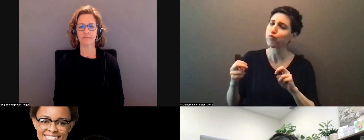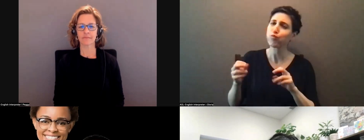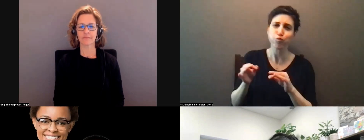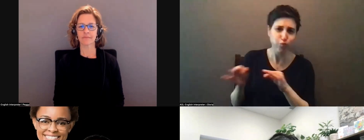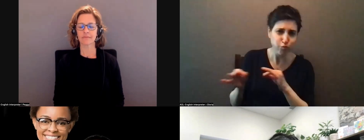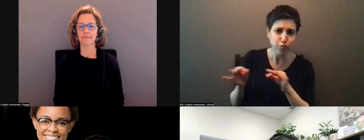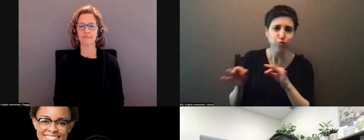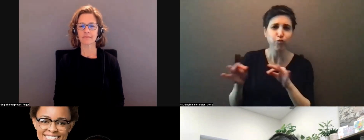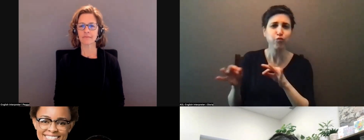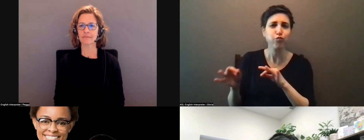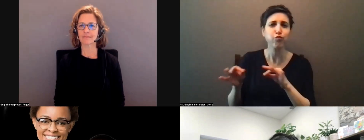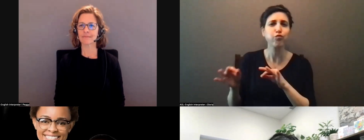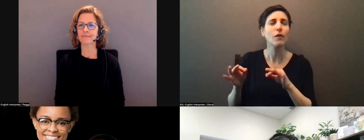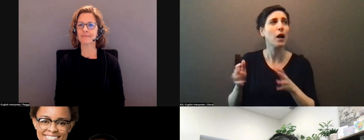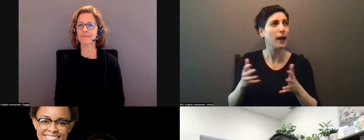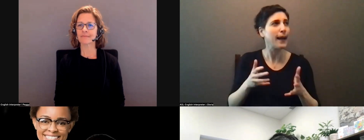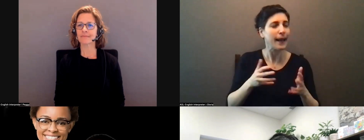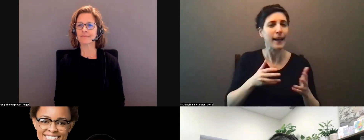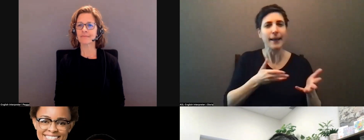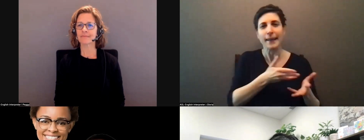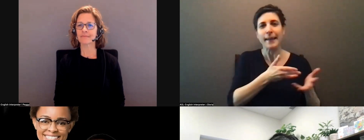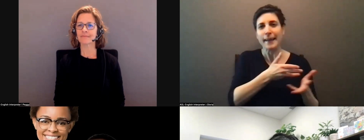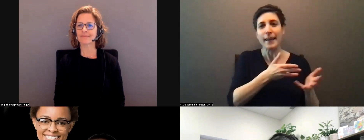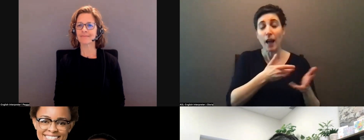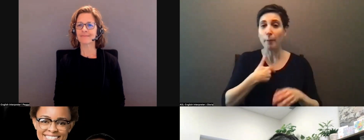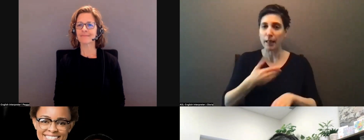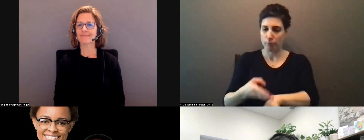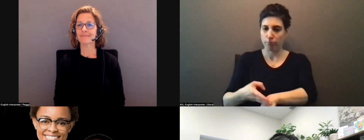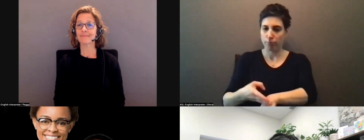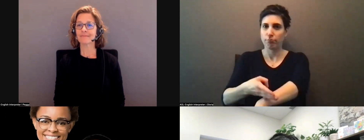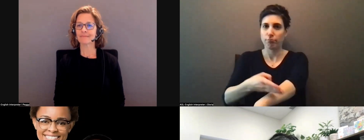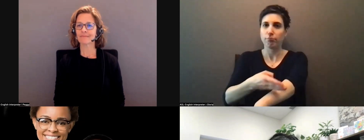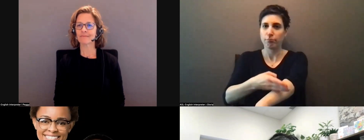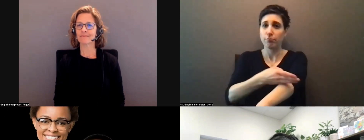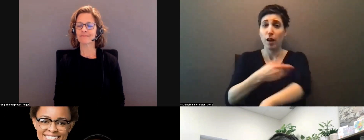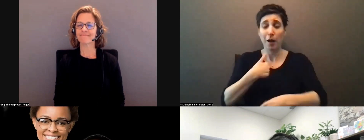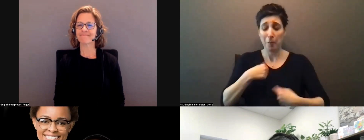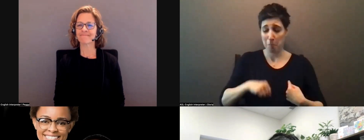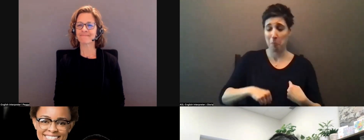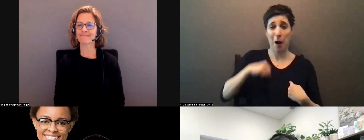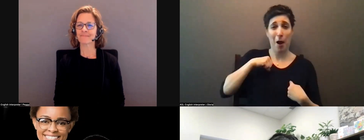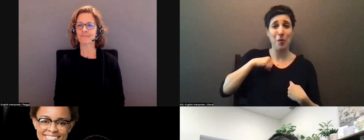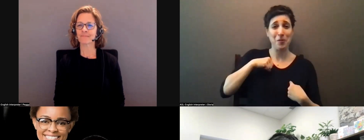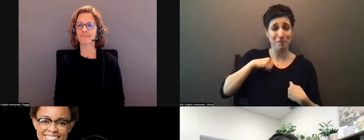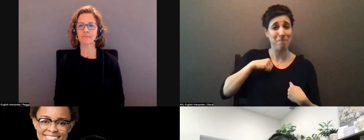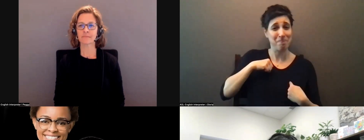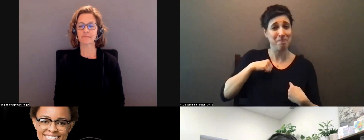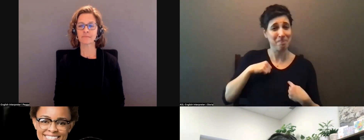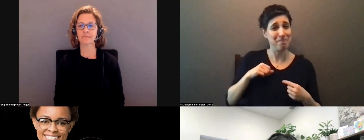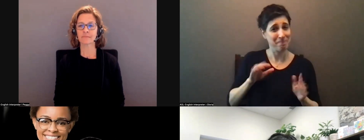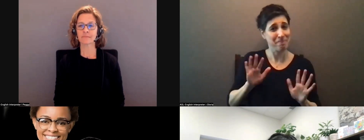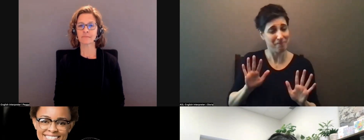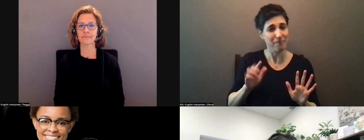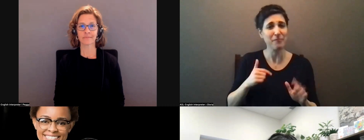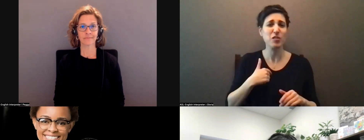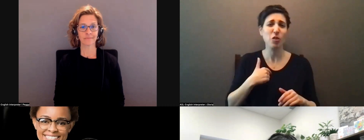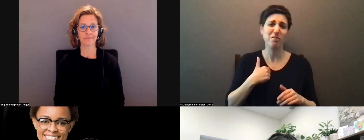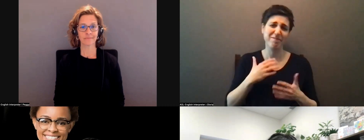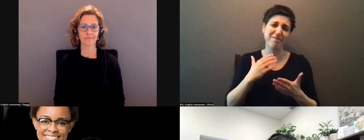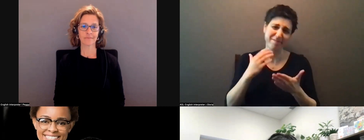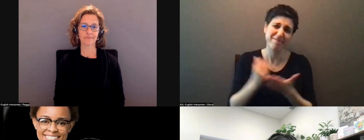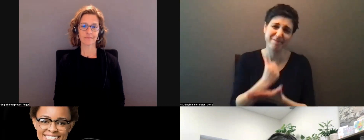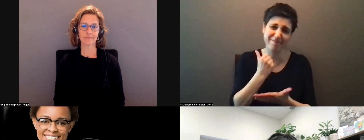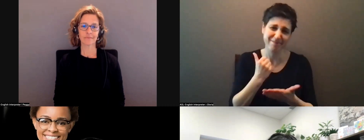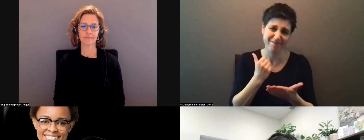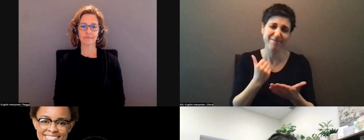So now I'm getting there, and I'm proud of myself. And I want to take this opportunity